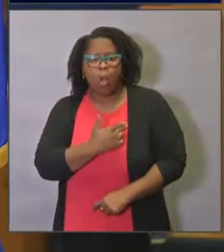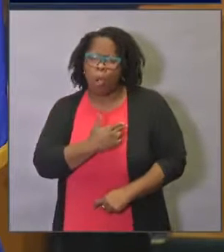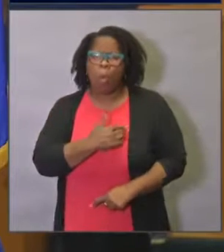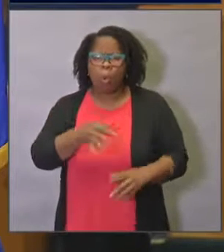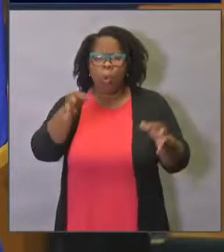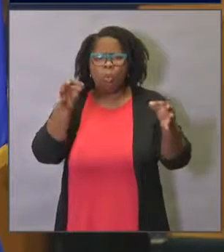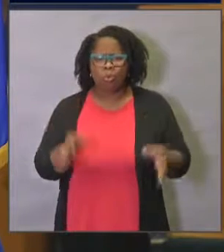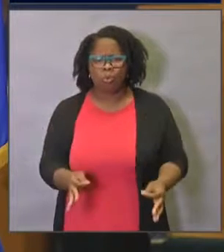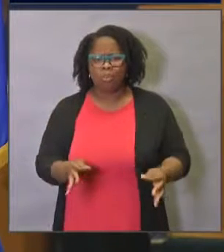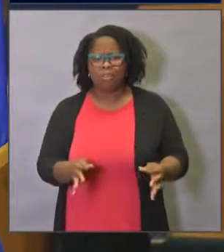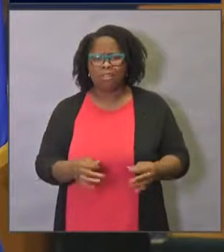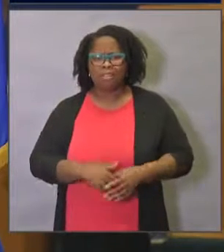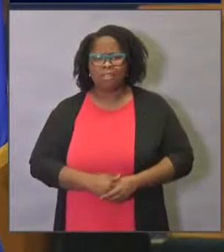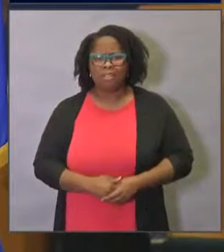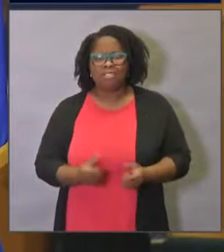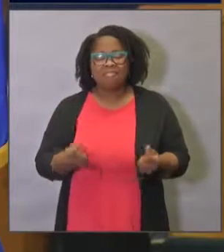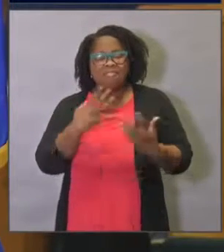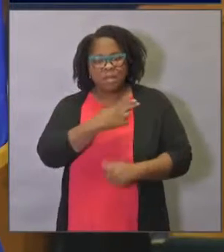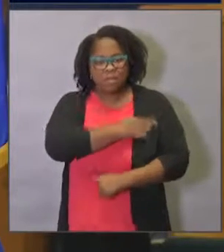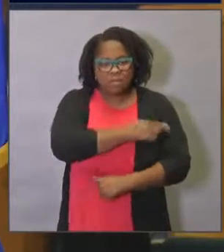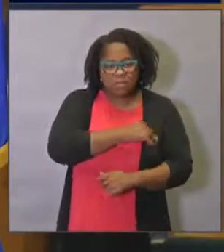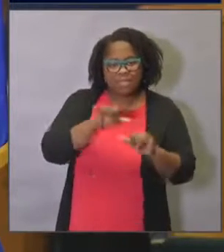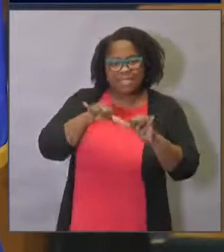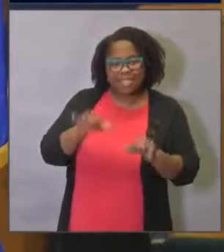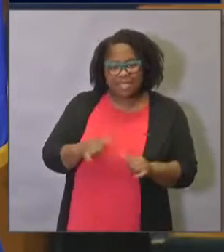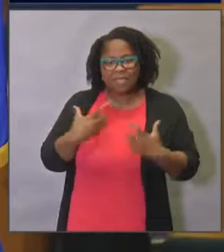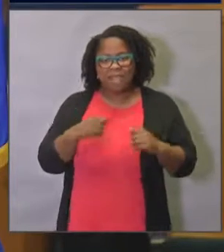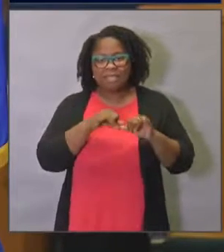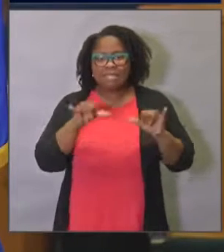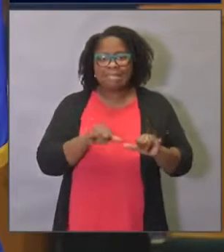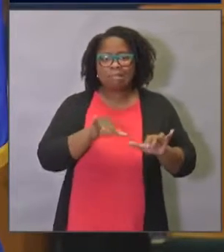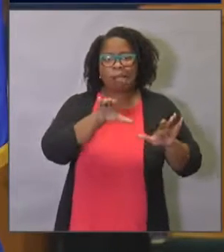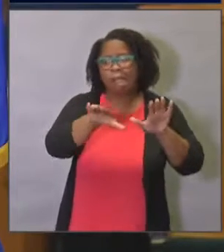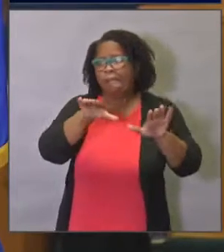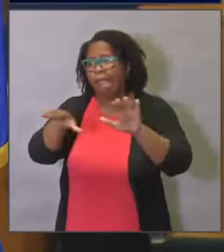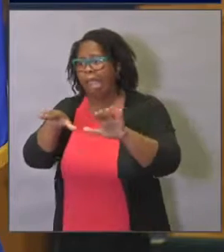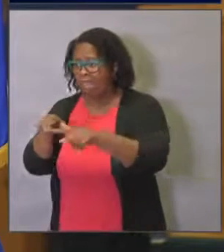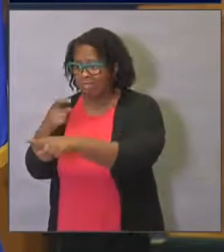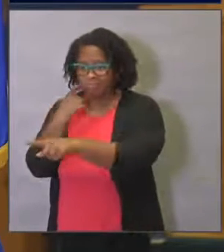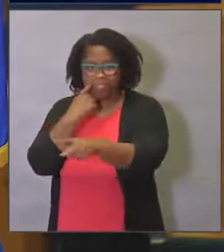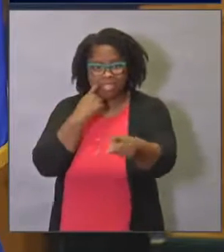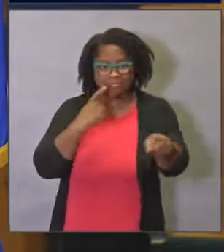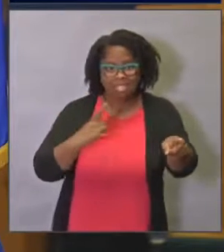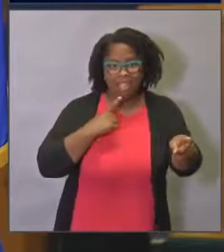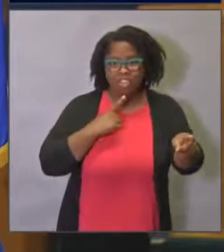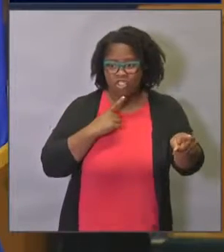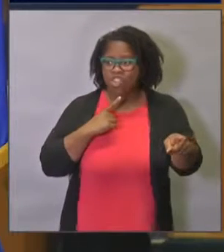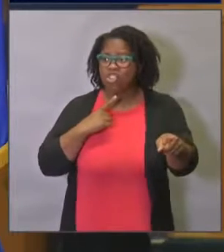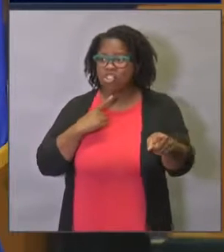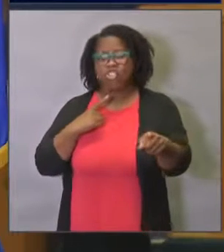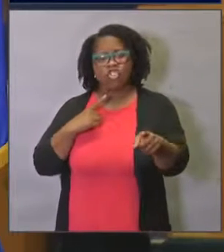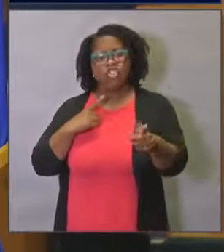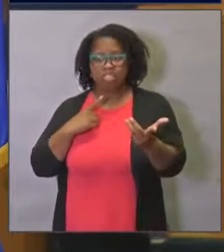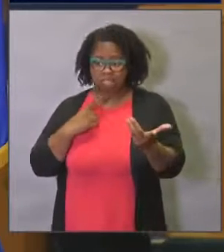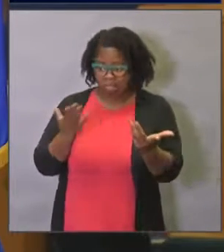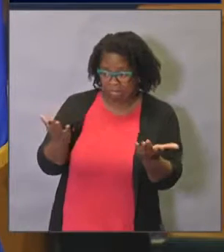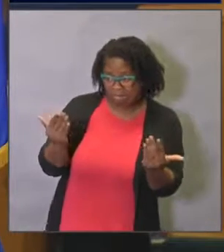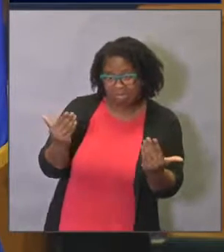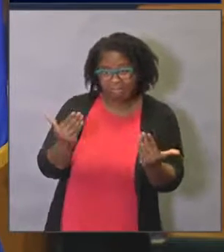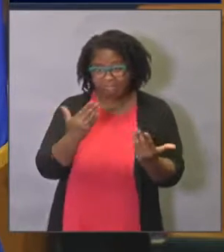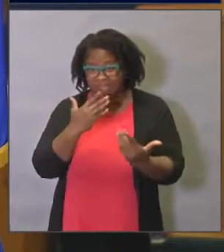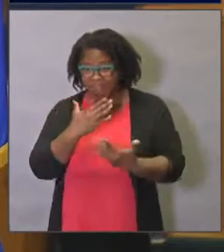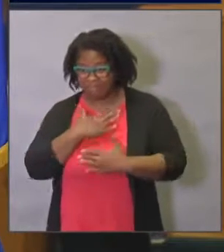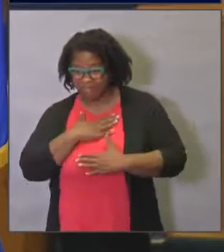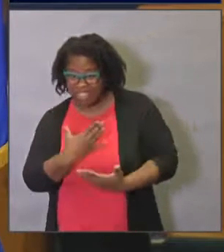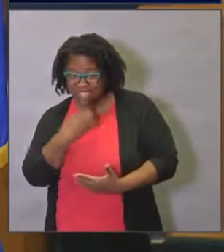Many hospital systems and health systems have sought to reach out to previous retirees or recent retirees and see if they're interested in